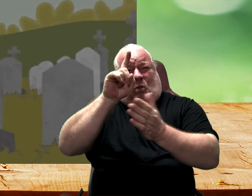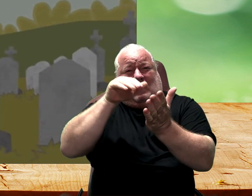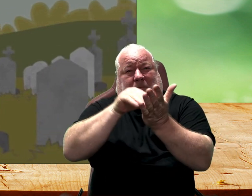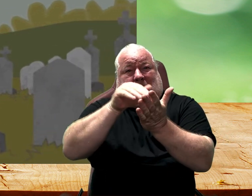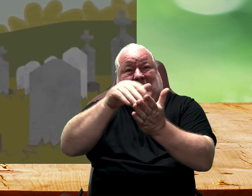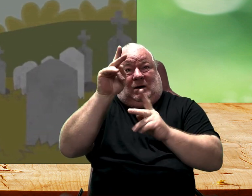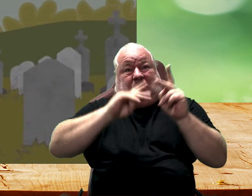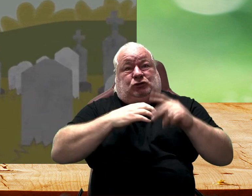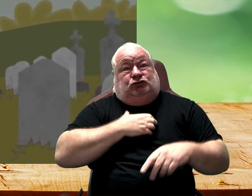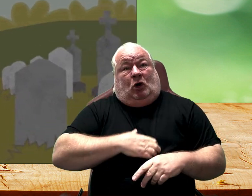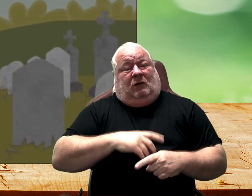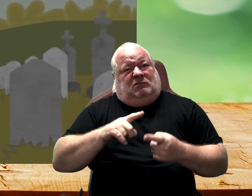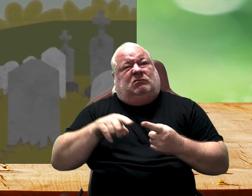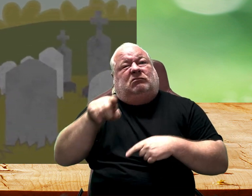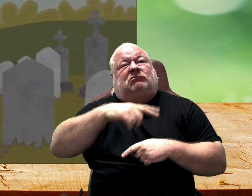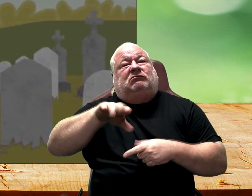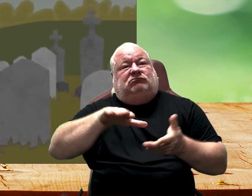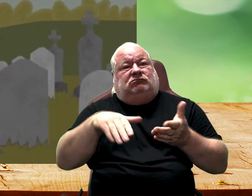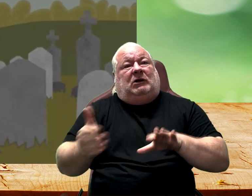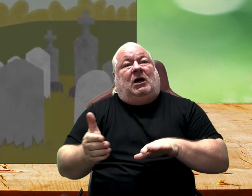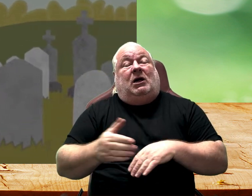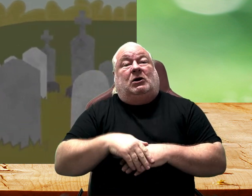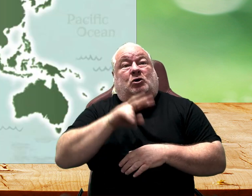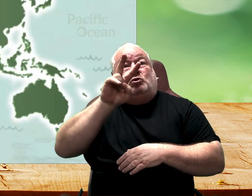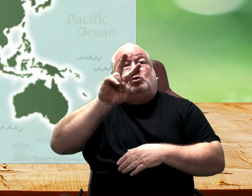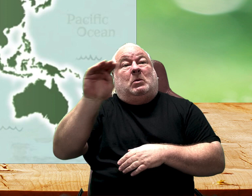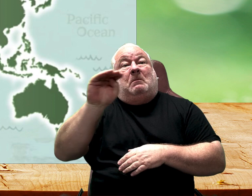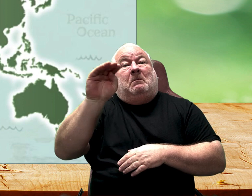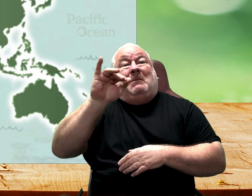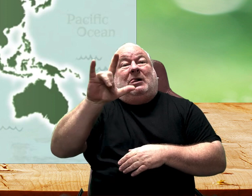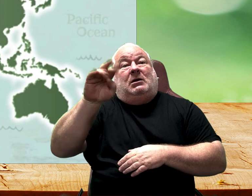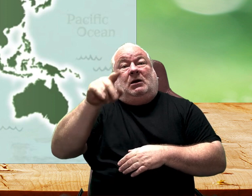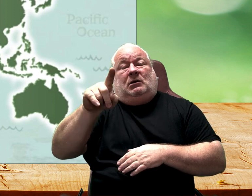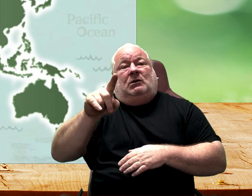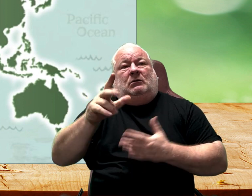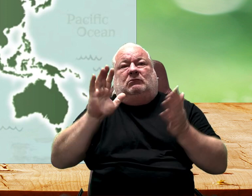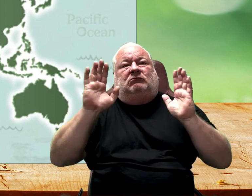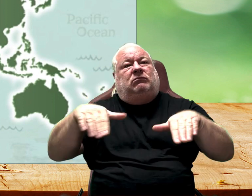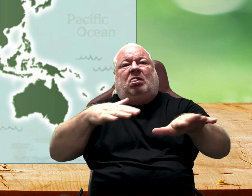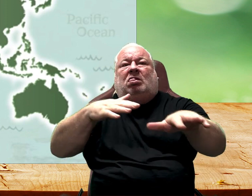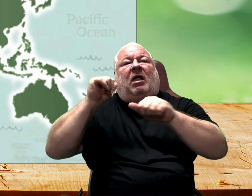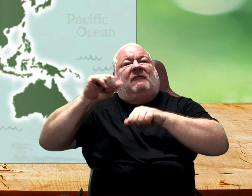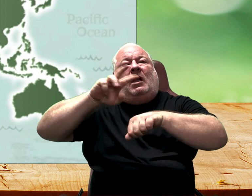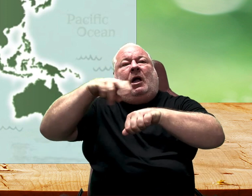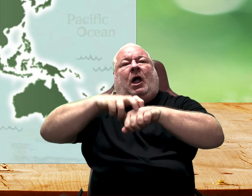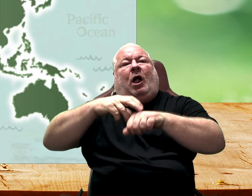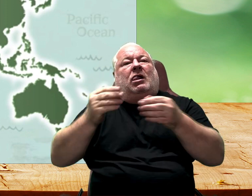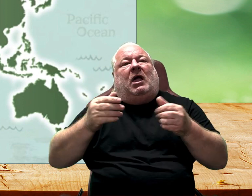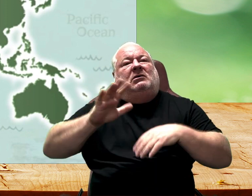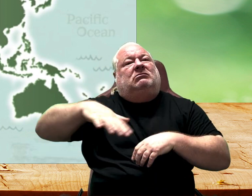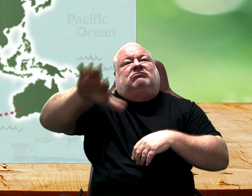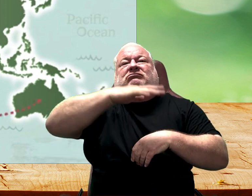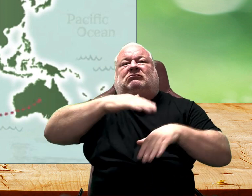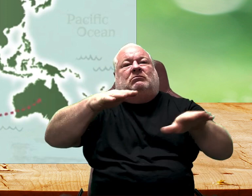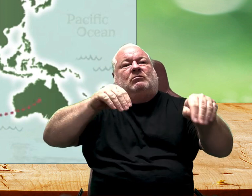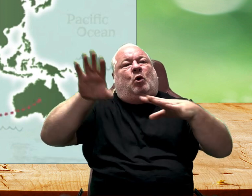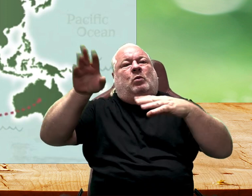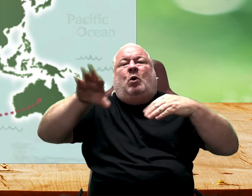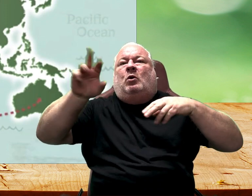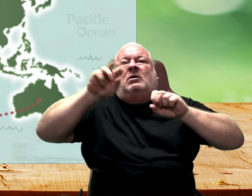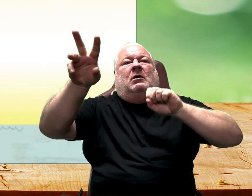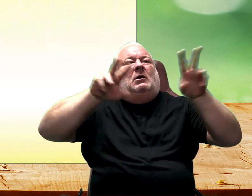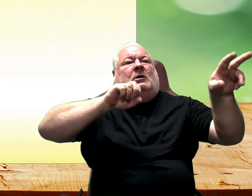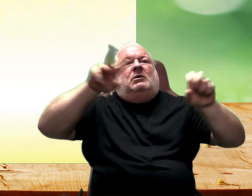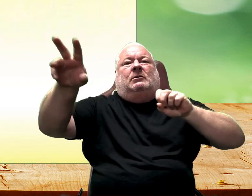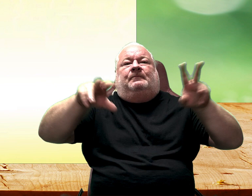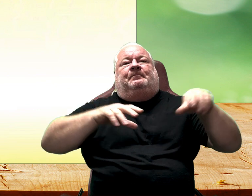Over 1 million Irish citizens starved to death, and 2 million more left their homes behind. But of course, this wasn't